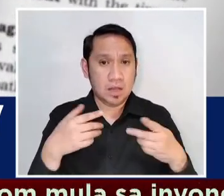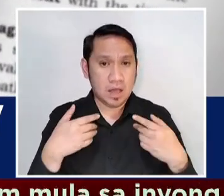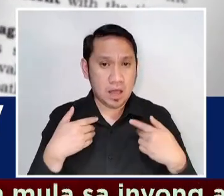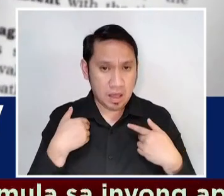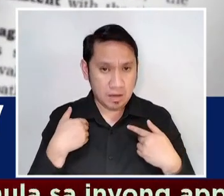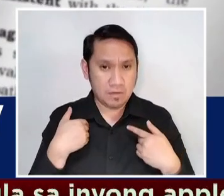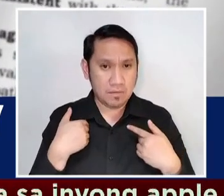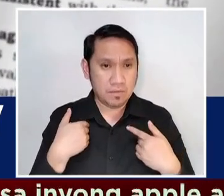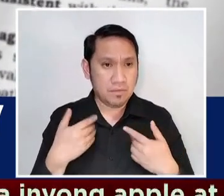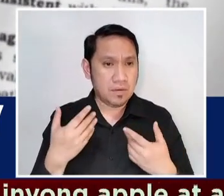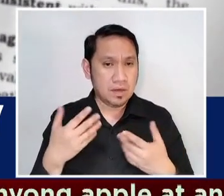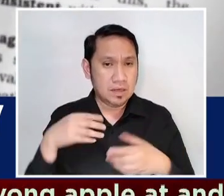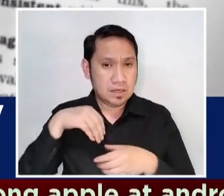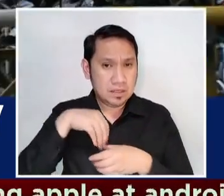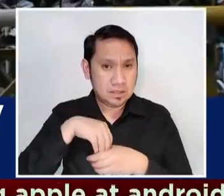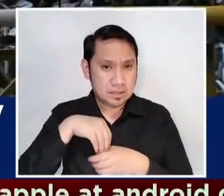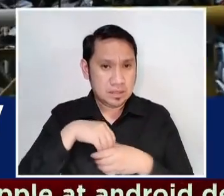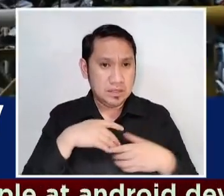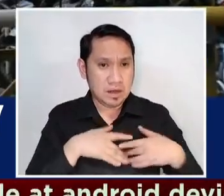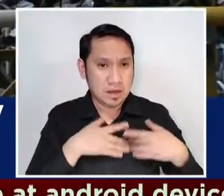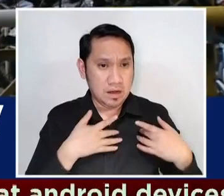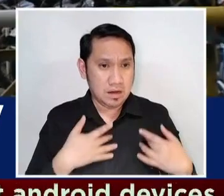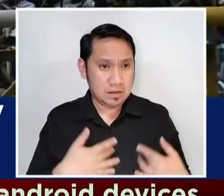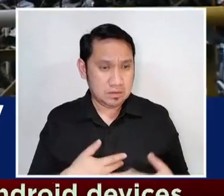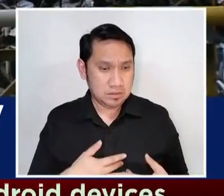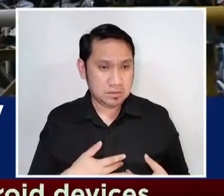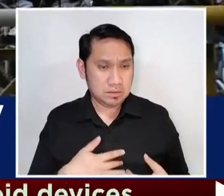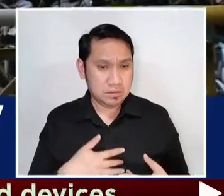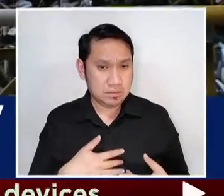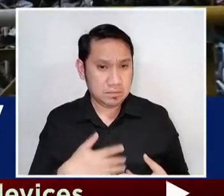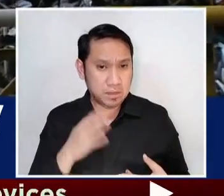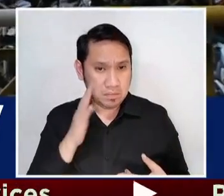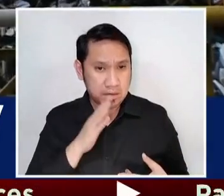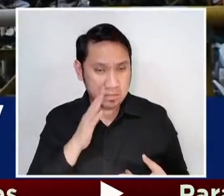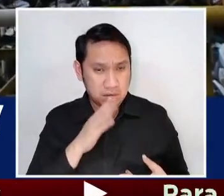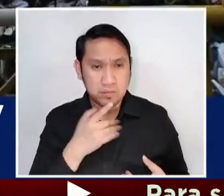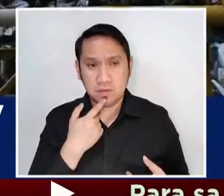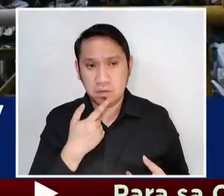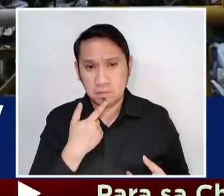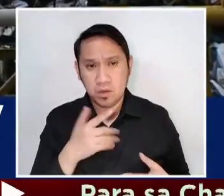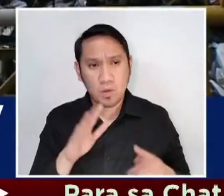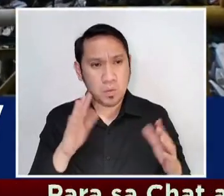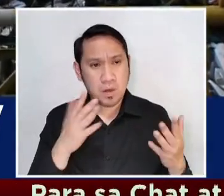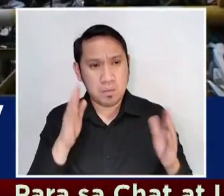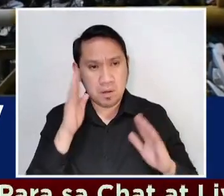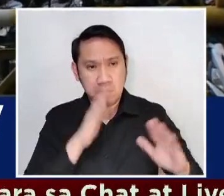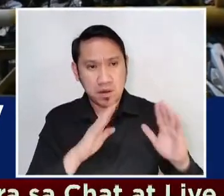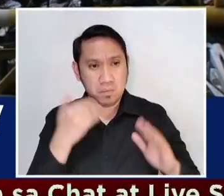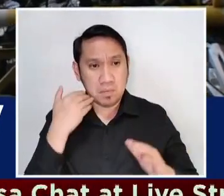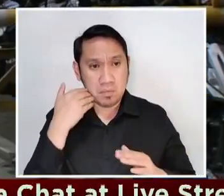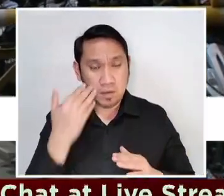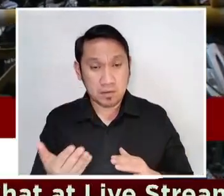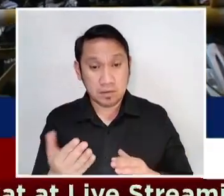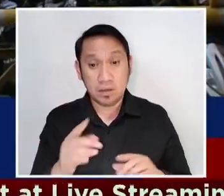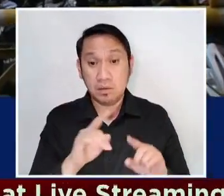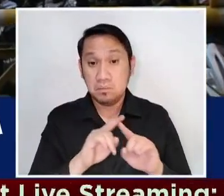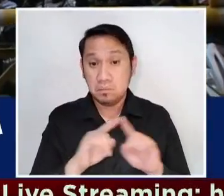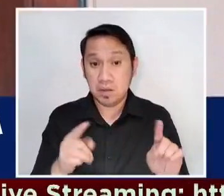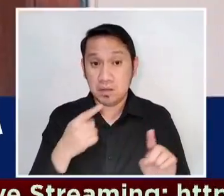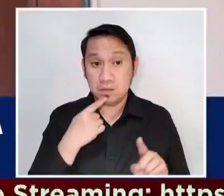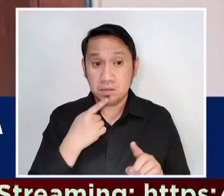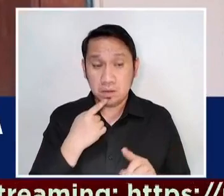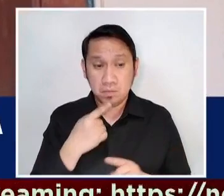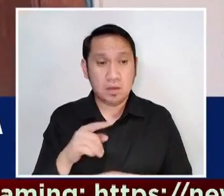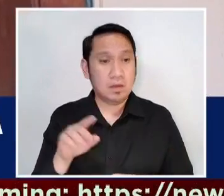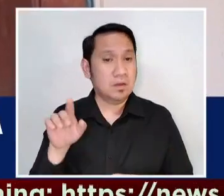hemorrhage sa left ventricle ng puso. Ayon sa Bucor, walang foul play sa pagkamatay ni Villamor. Pero ayon kay forensic pathologist na